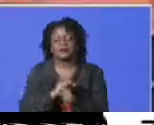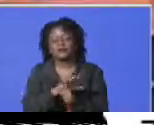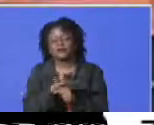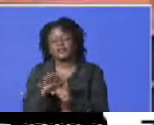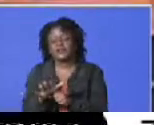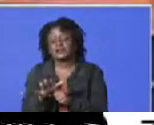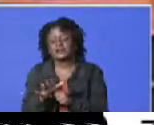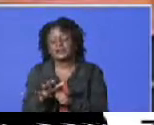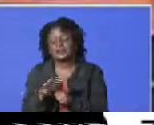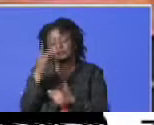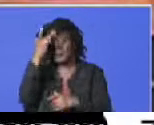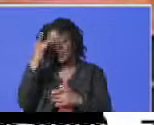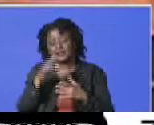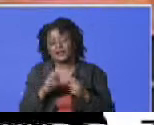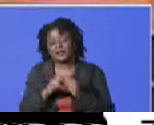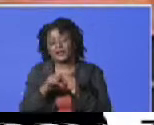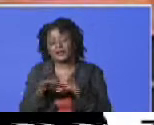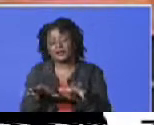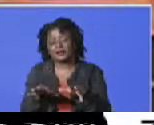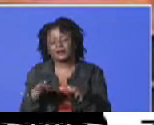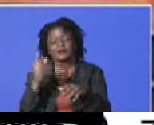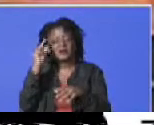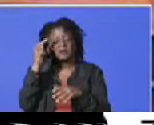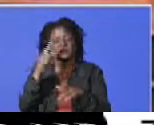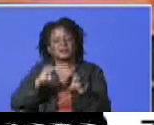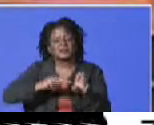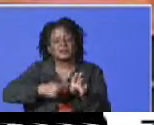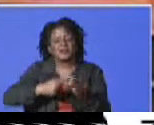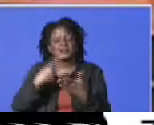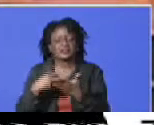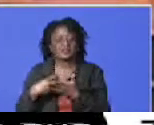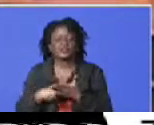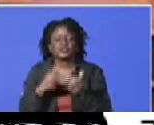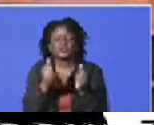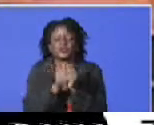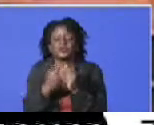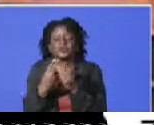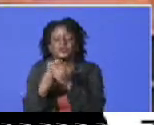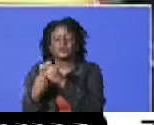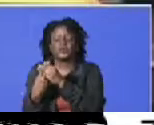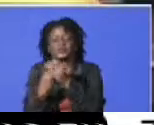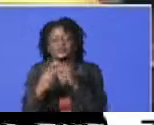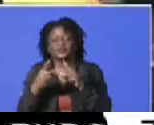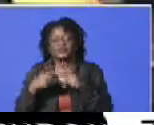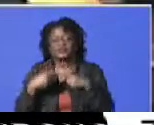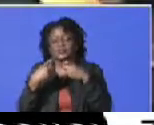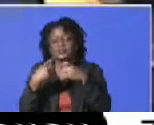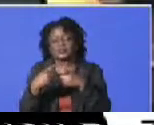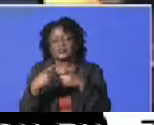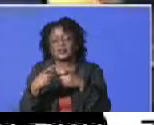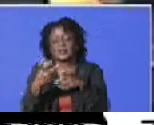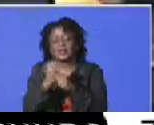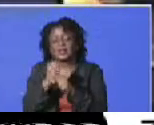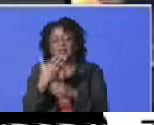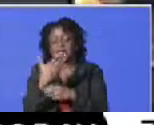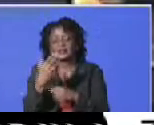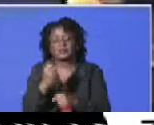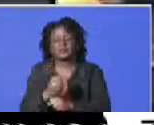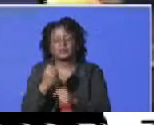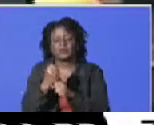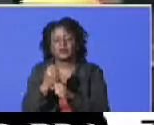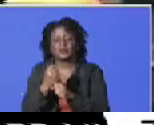The Deputy Prime Minister says government has begun discussion with unions to gain their support. To be clear, the